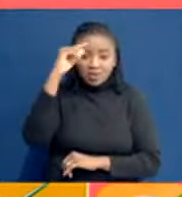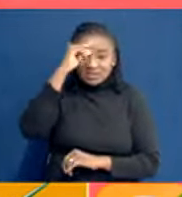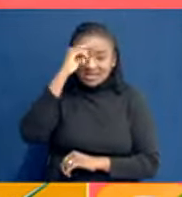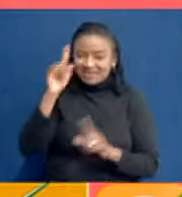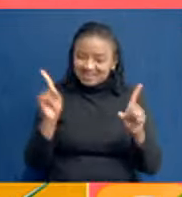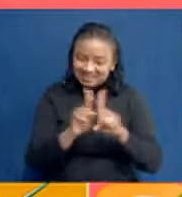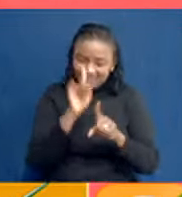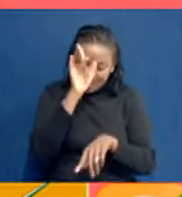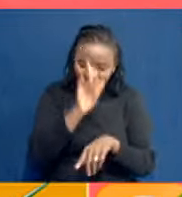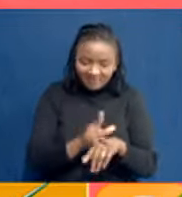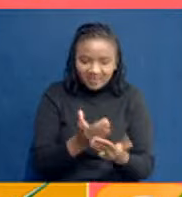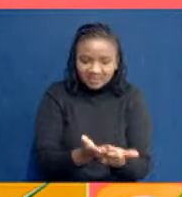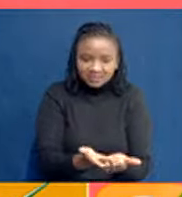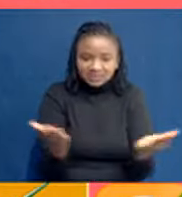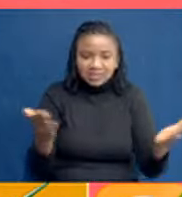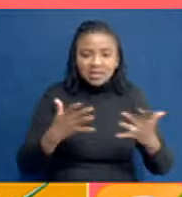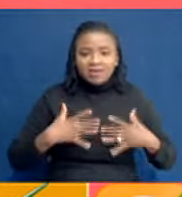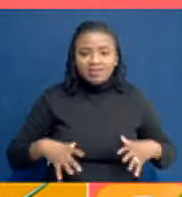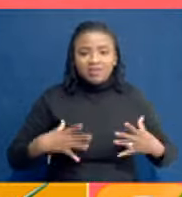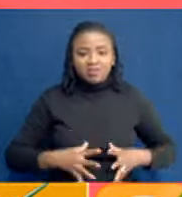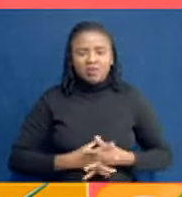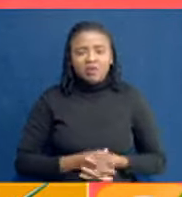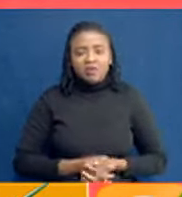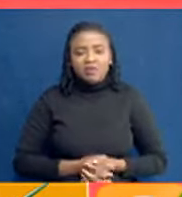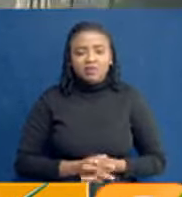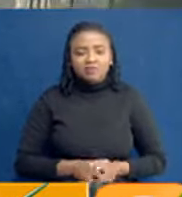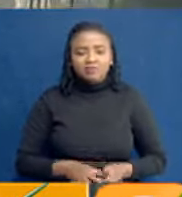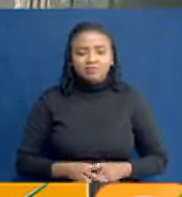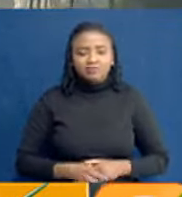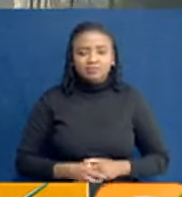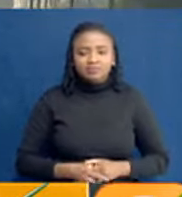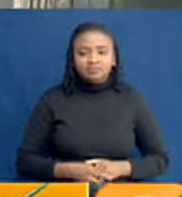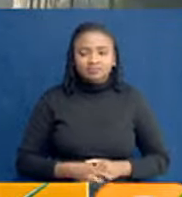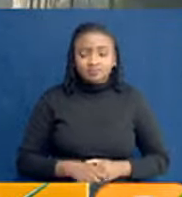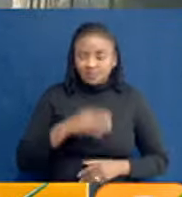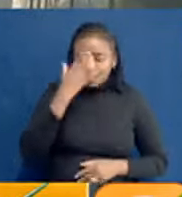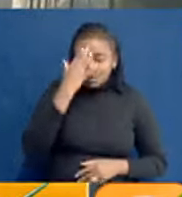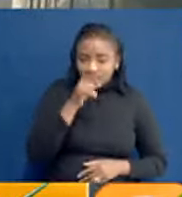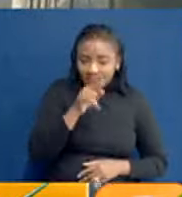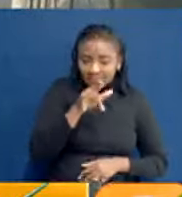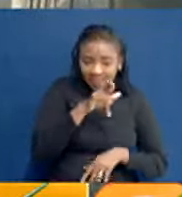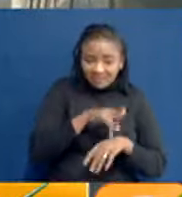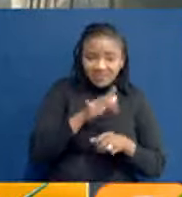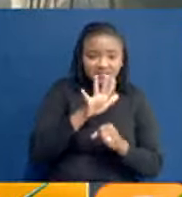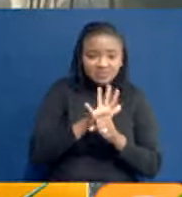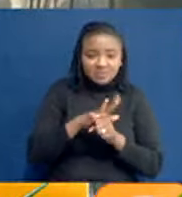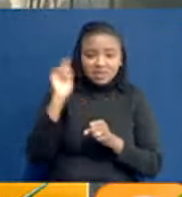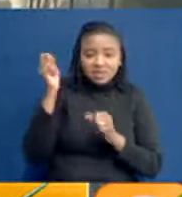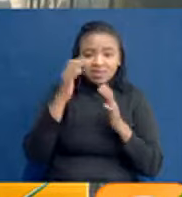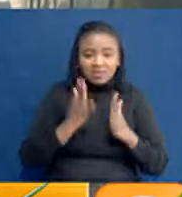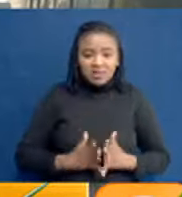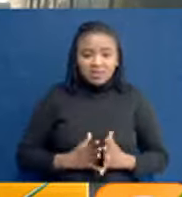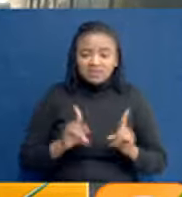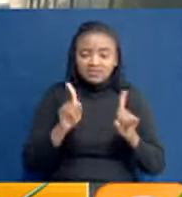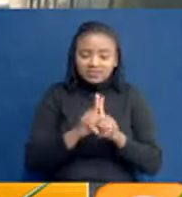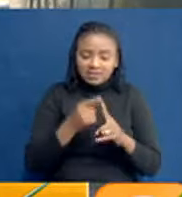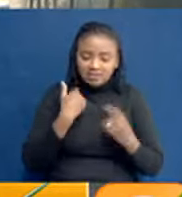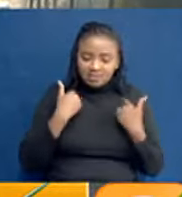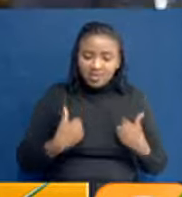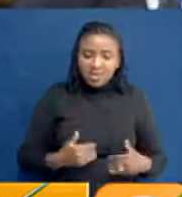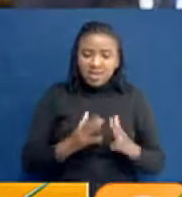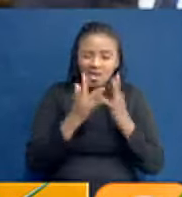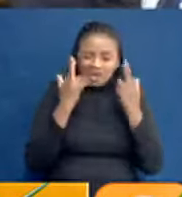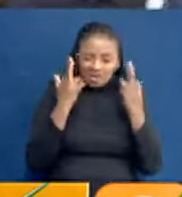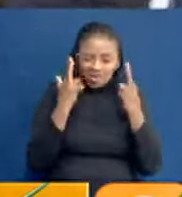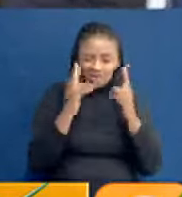also contributed to the current situation that is shrinking the spending power of many Kenyans. I pray that the government